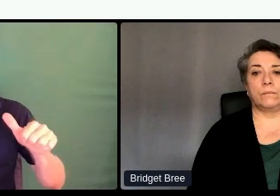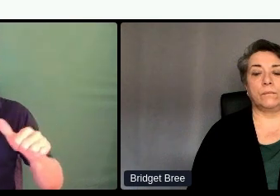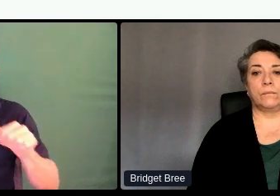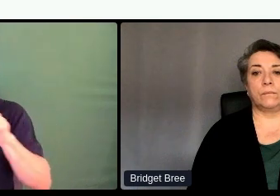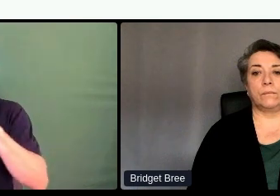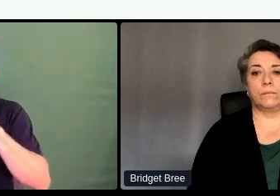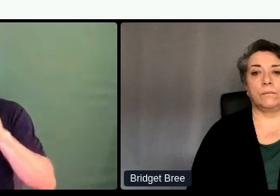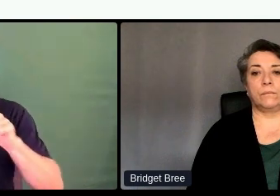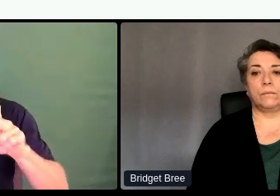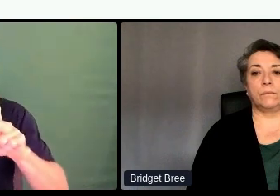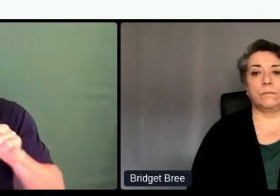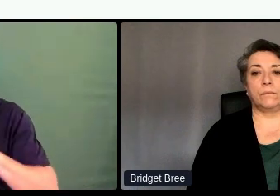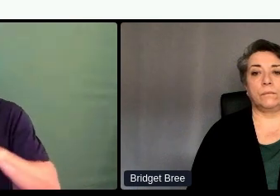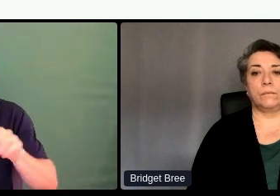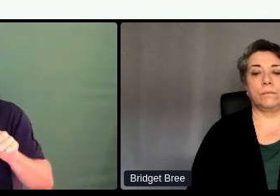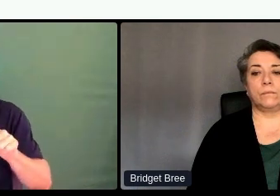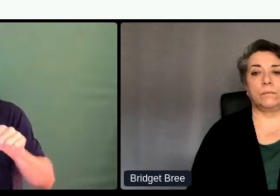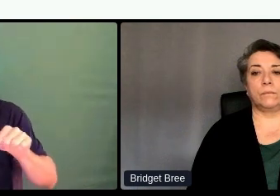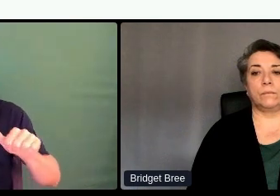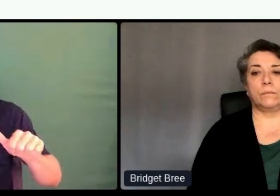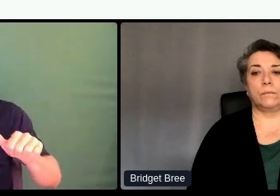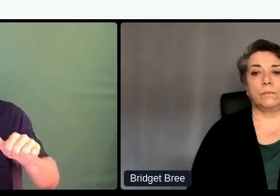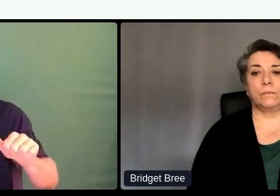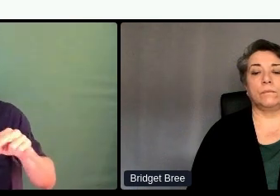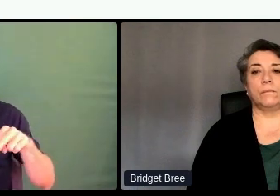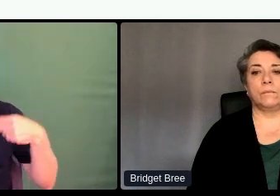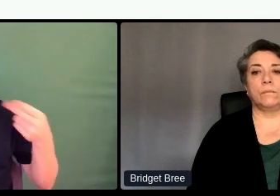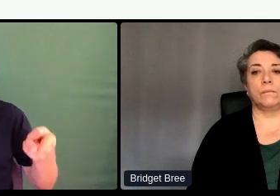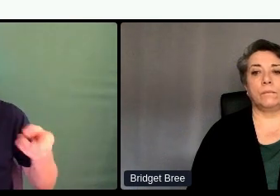the top part as we call it.